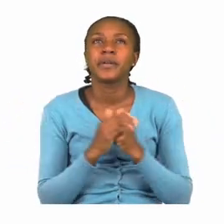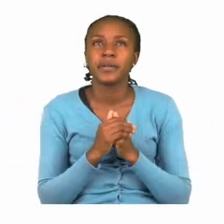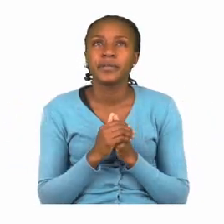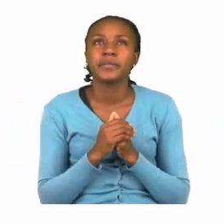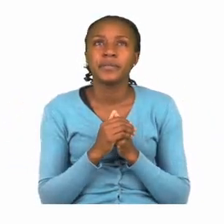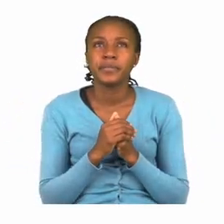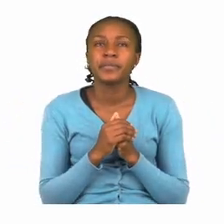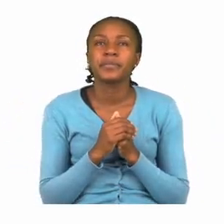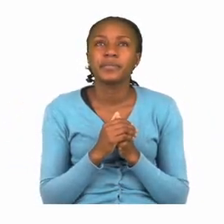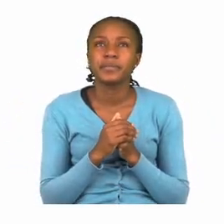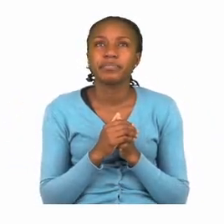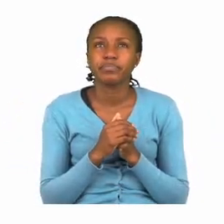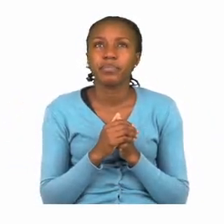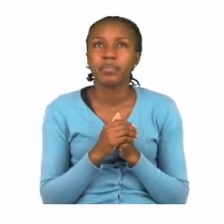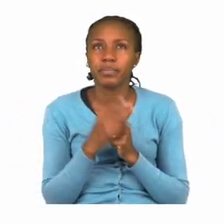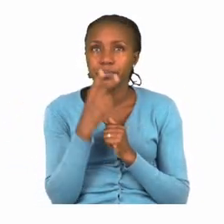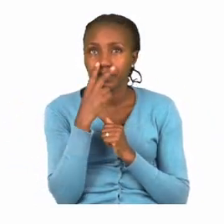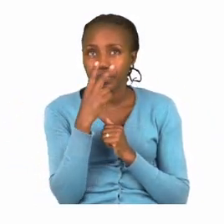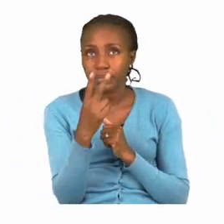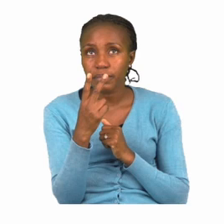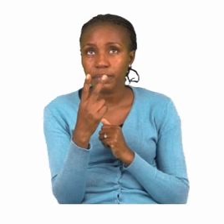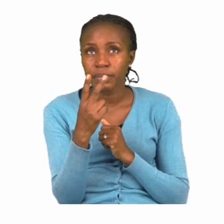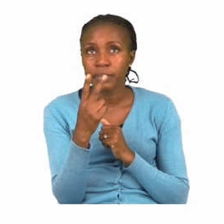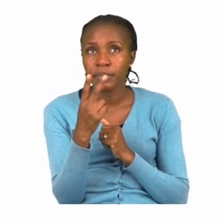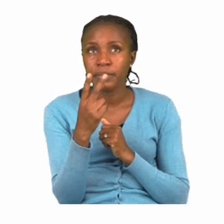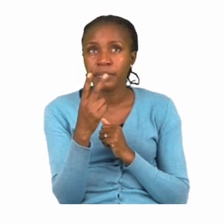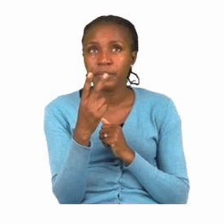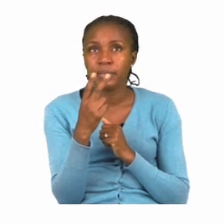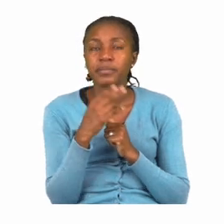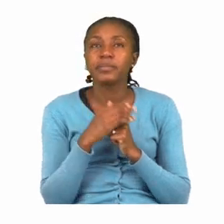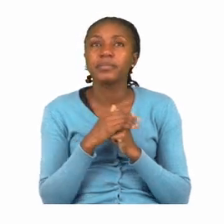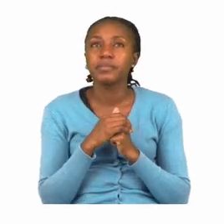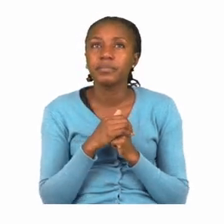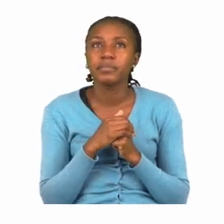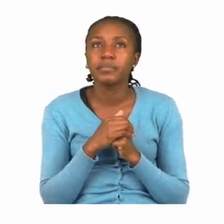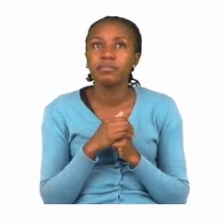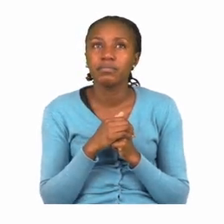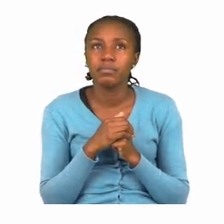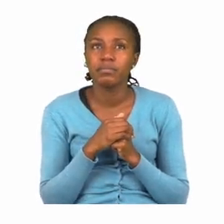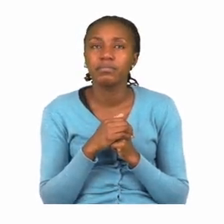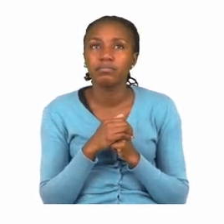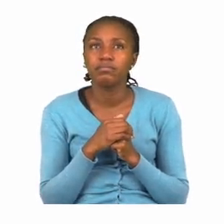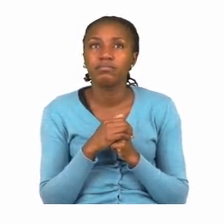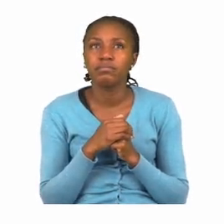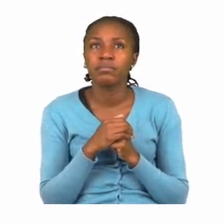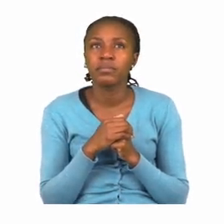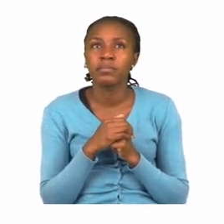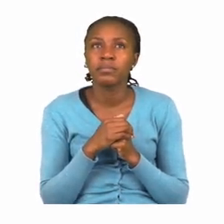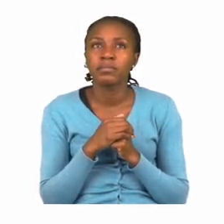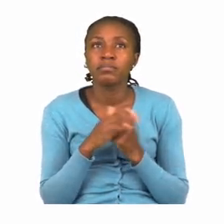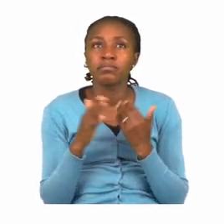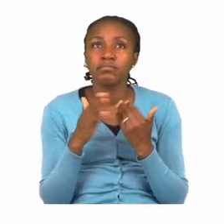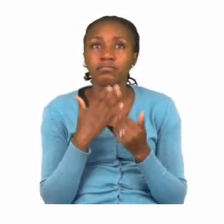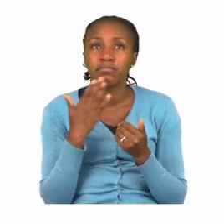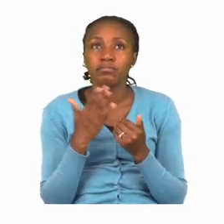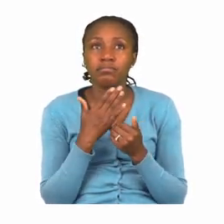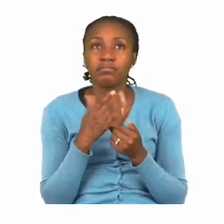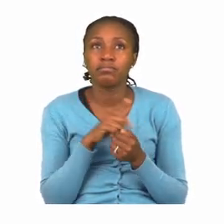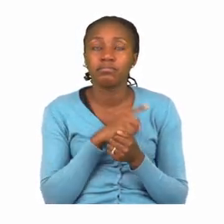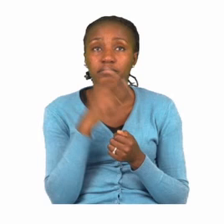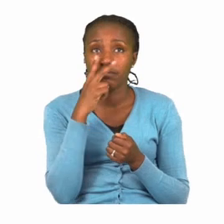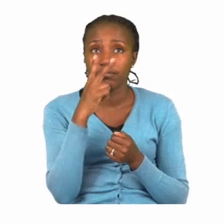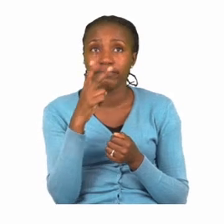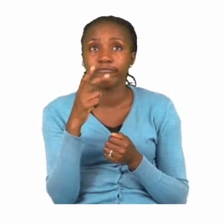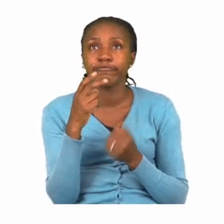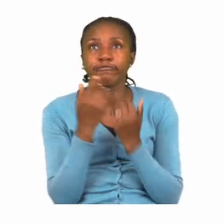boys and girls, this instruction was also printed in green so that you have an